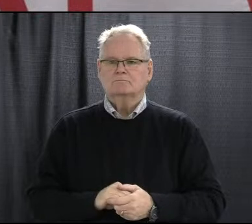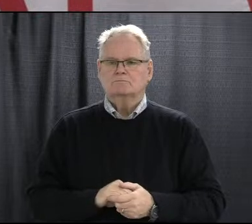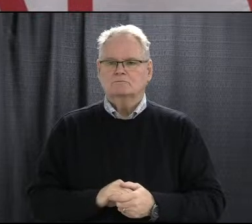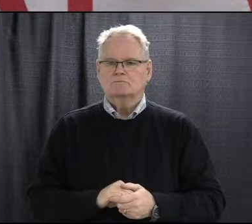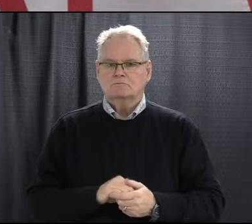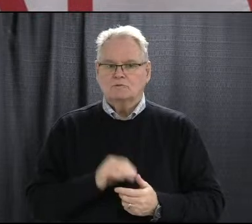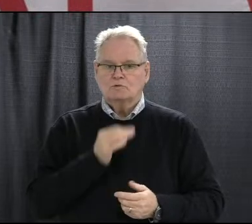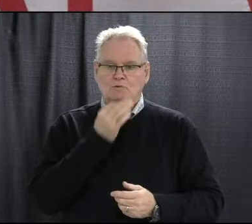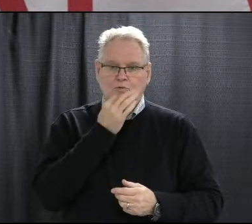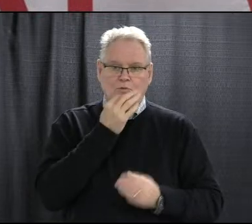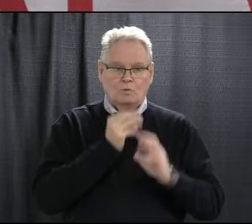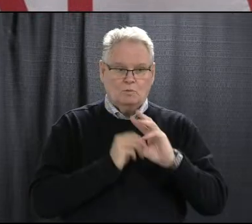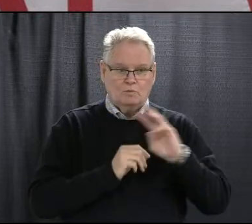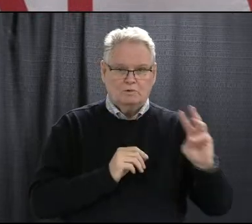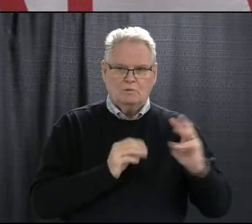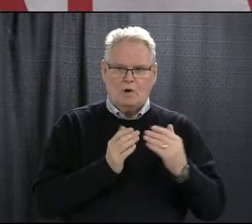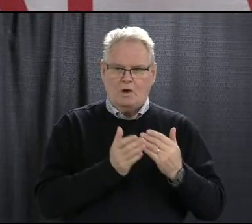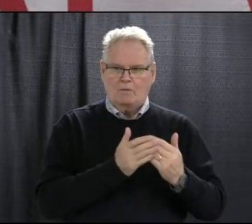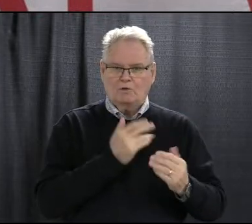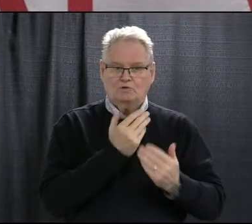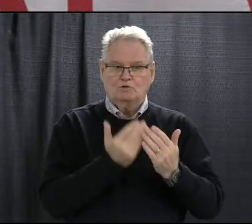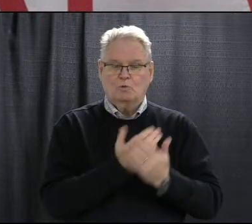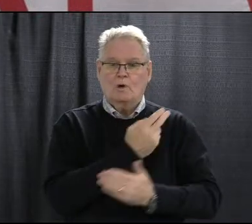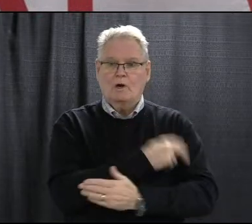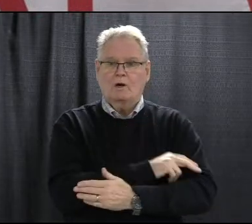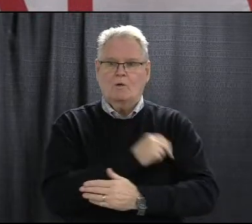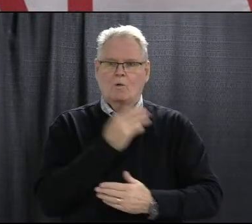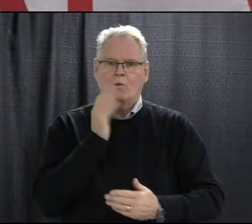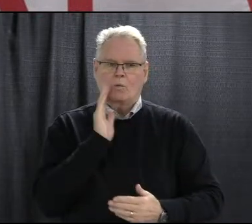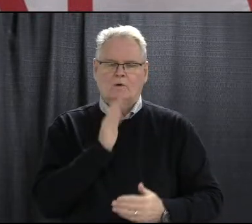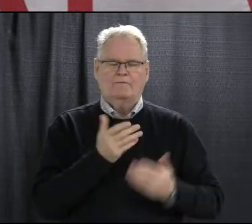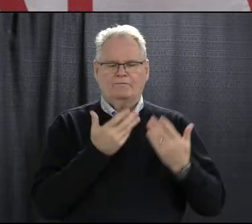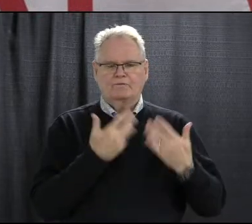completion and will open to the public in 2024.